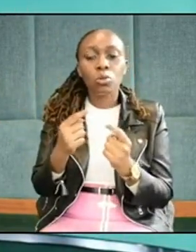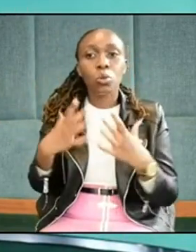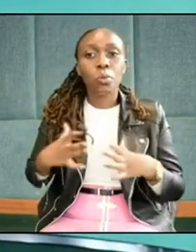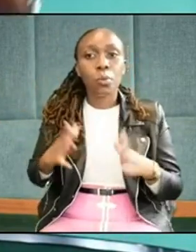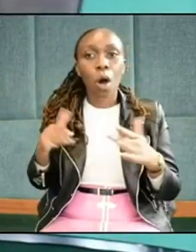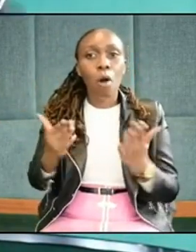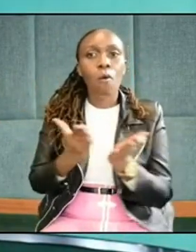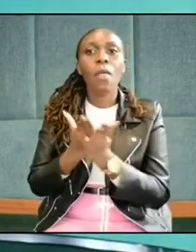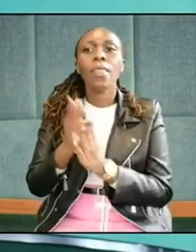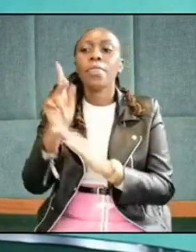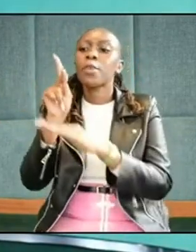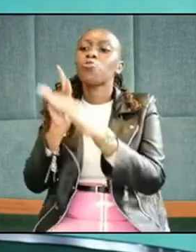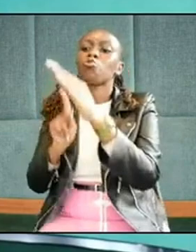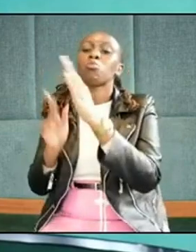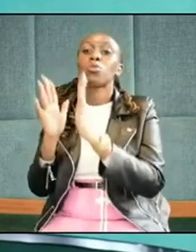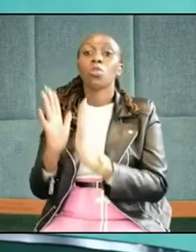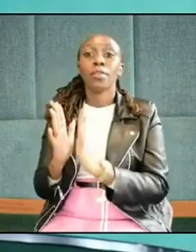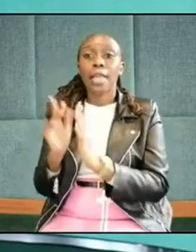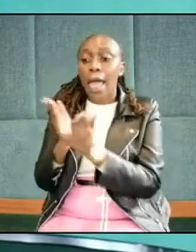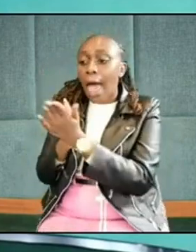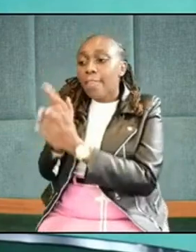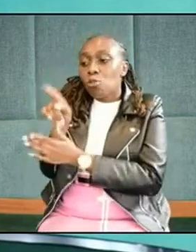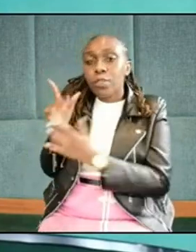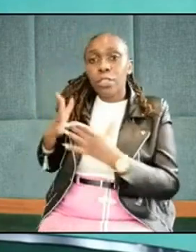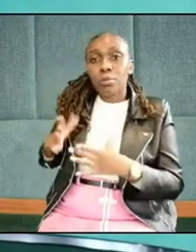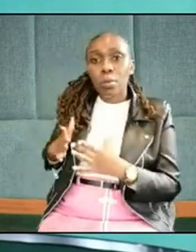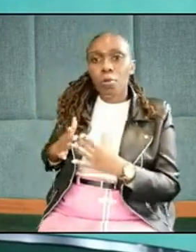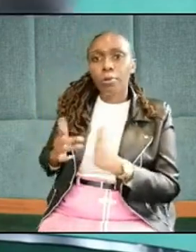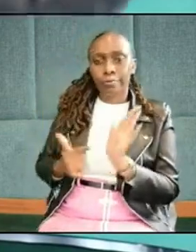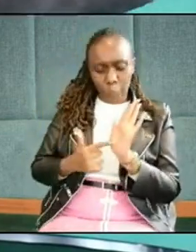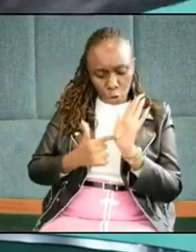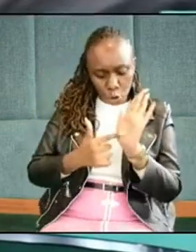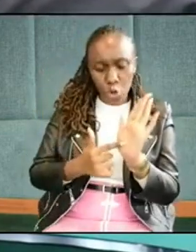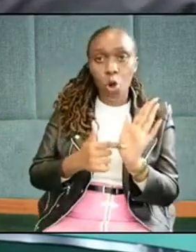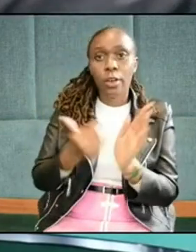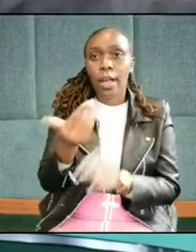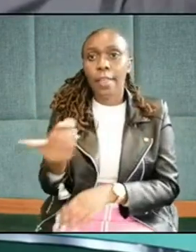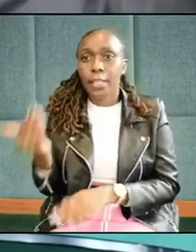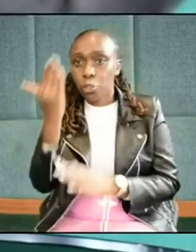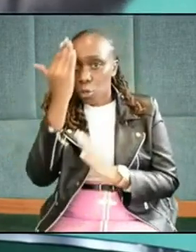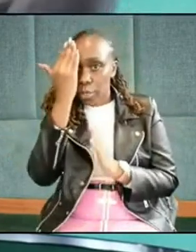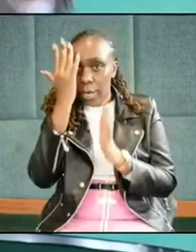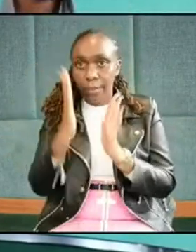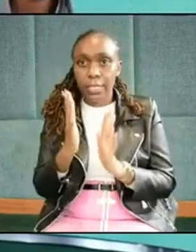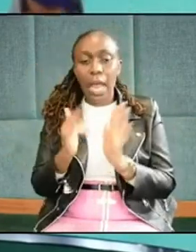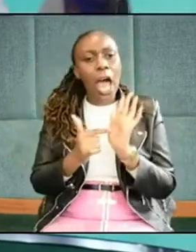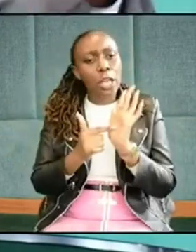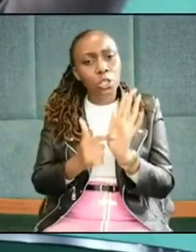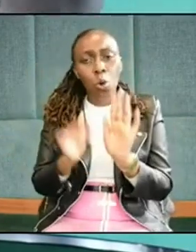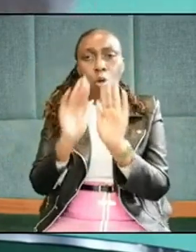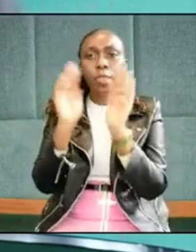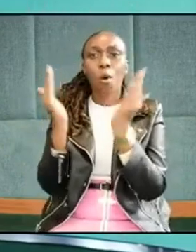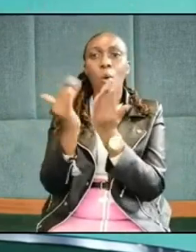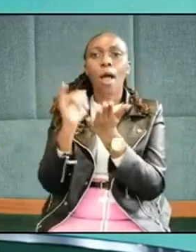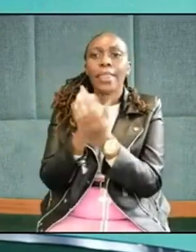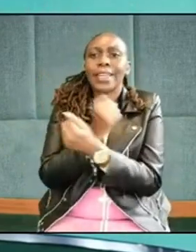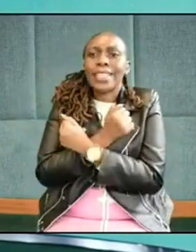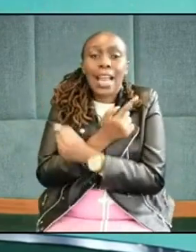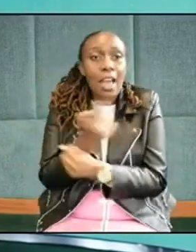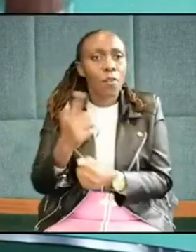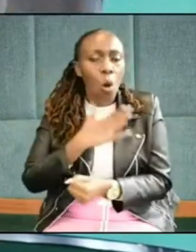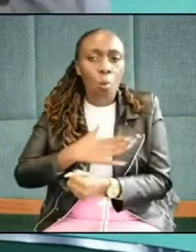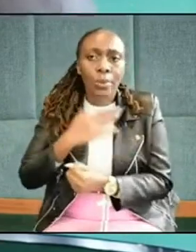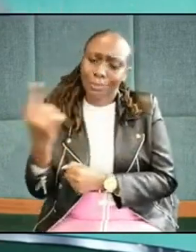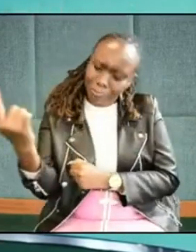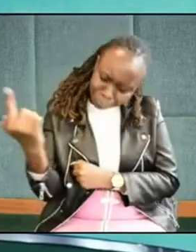the prophets, God showed the children of Israel and the whole world that I love you. Please come to